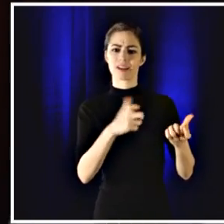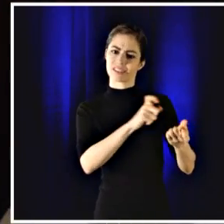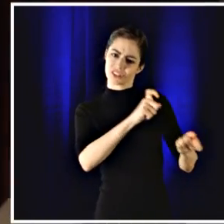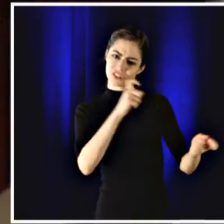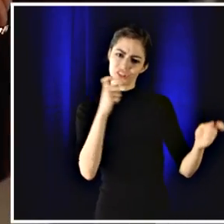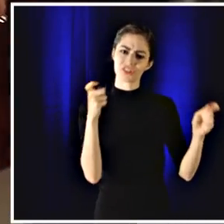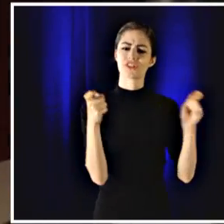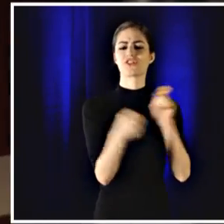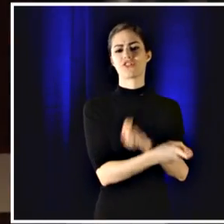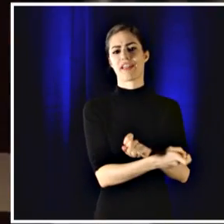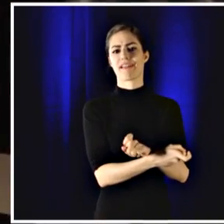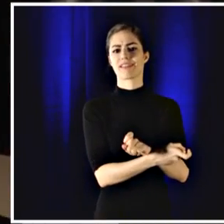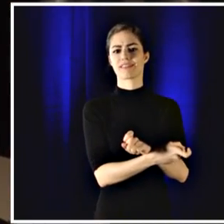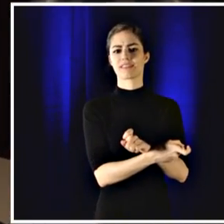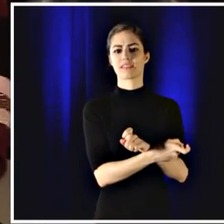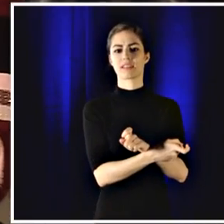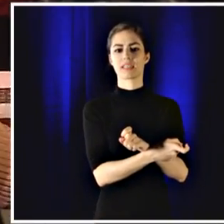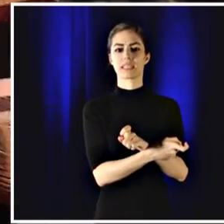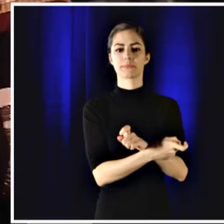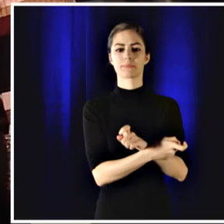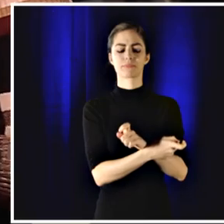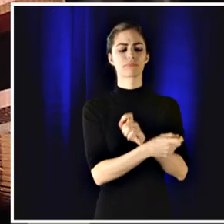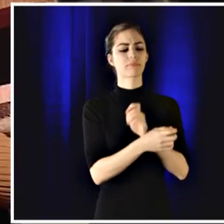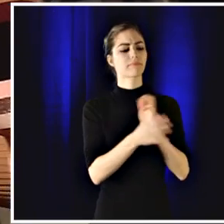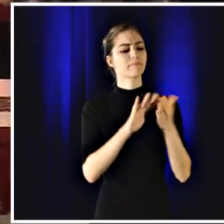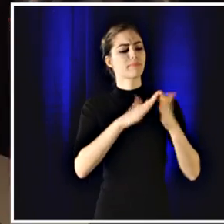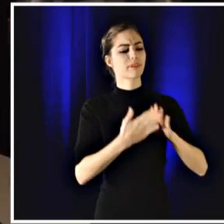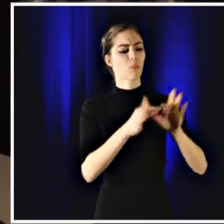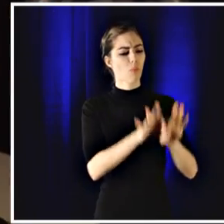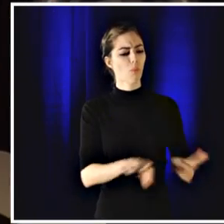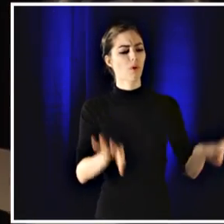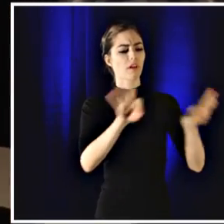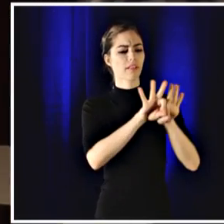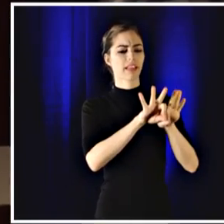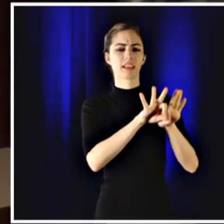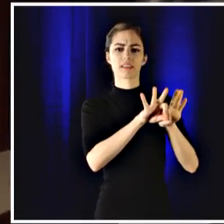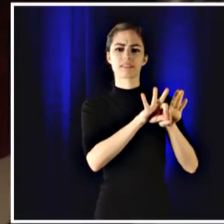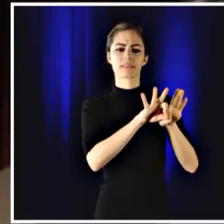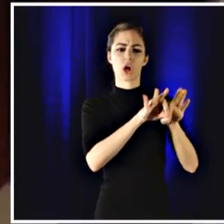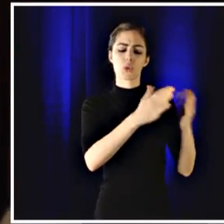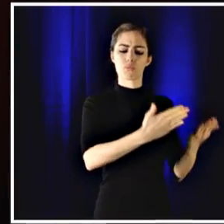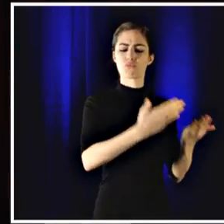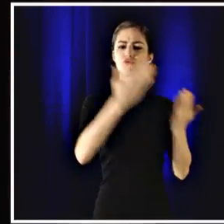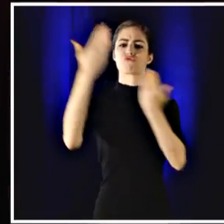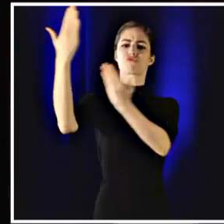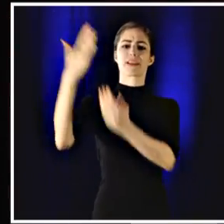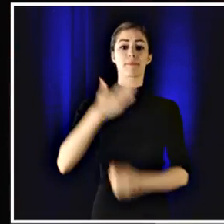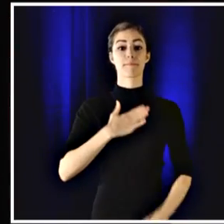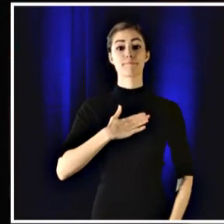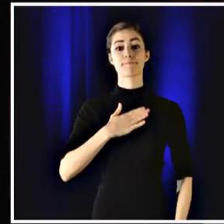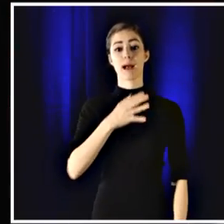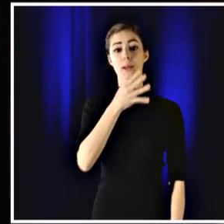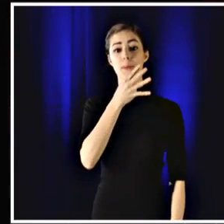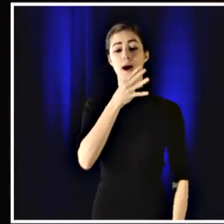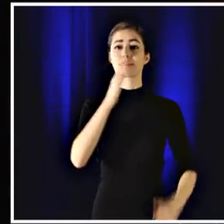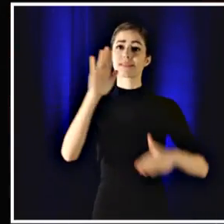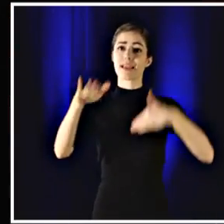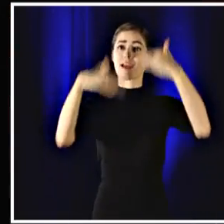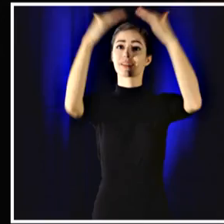Croc shoes, into a pair of shoes that looked worthy of delivering my mom to heaven, or home, as she thought